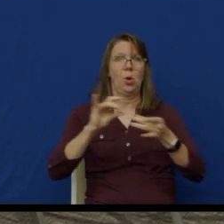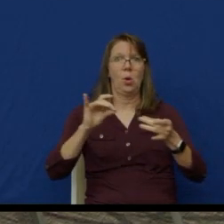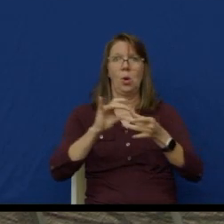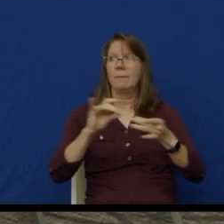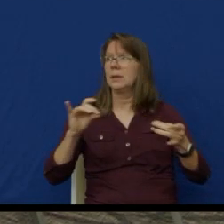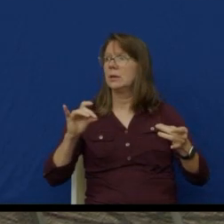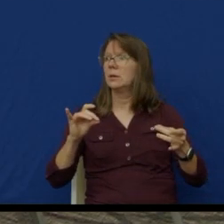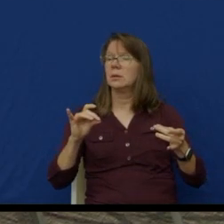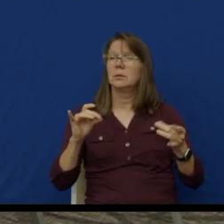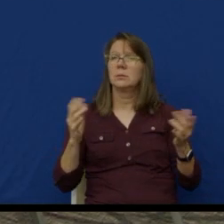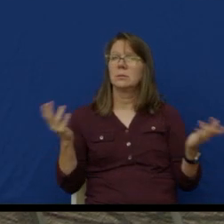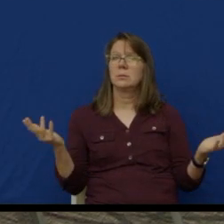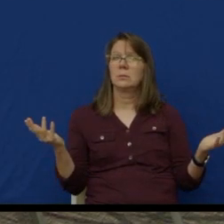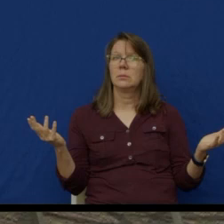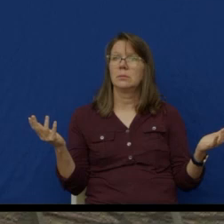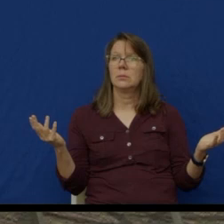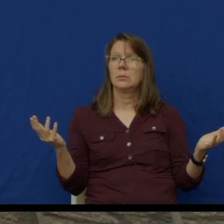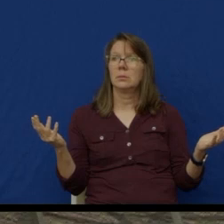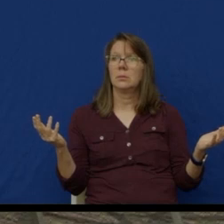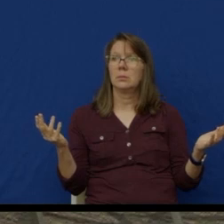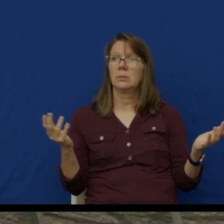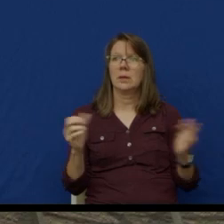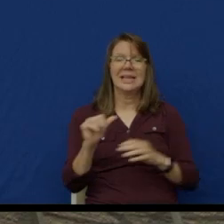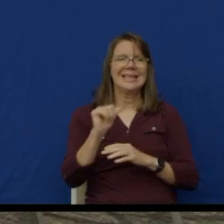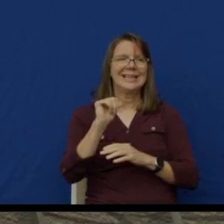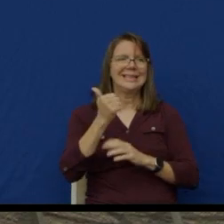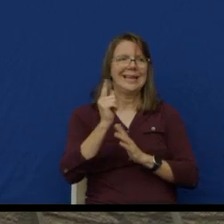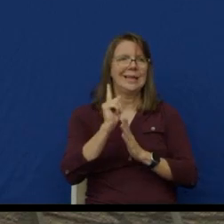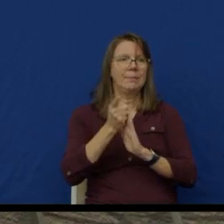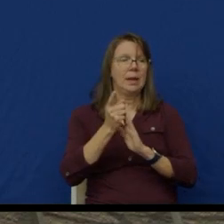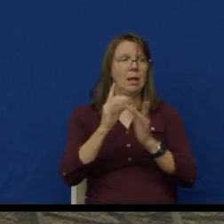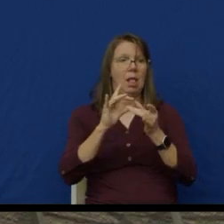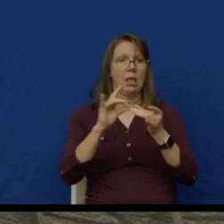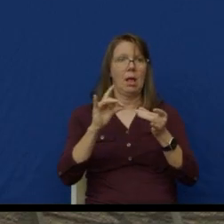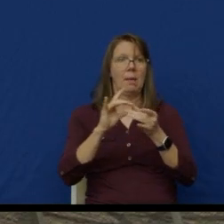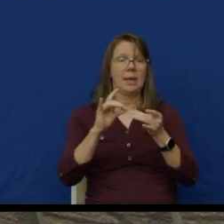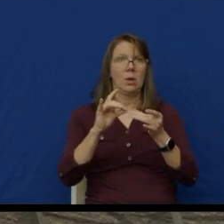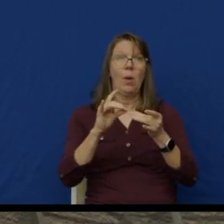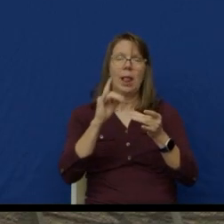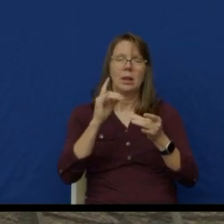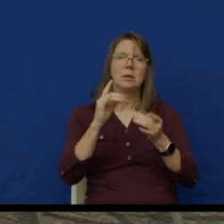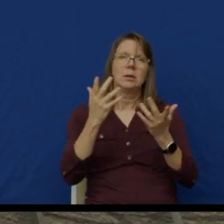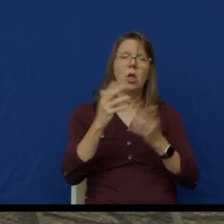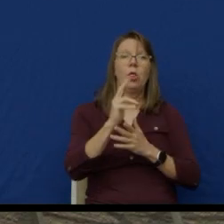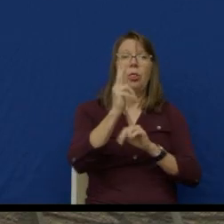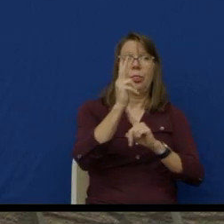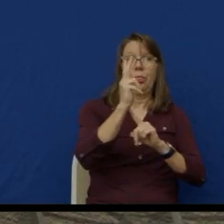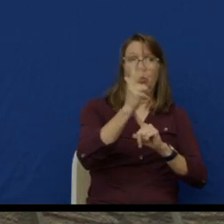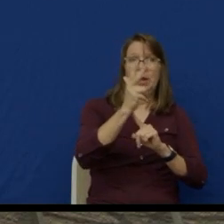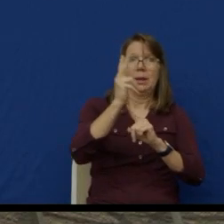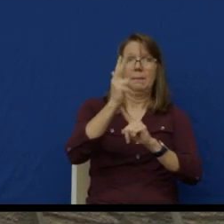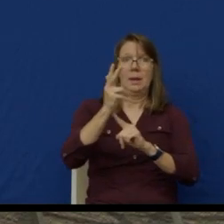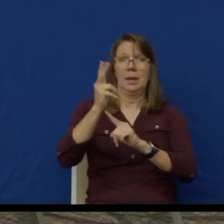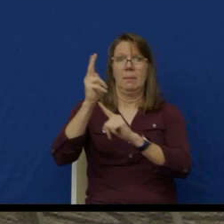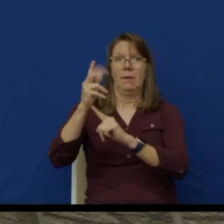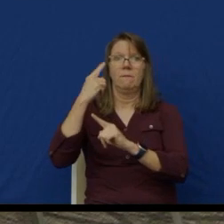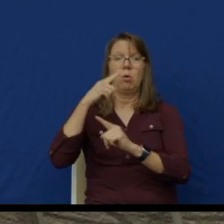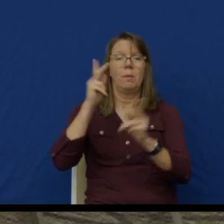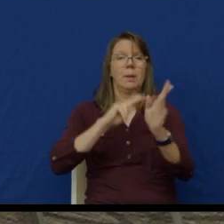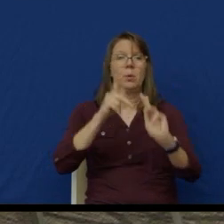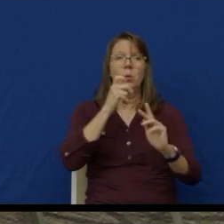segment is a 10-minute comment period for a 3-minute comment period for those who sign up. We